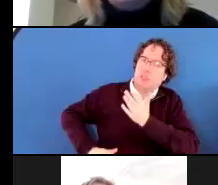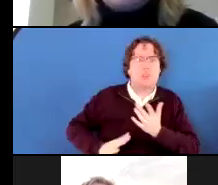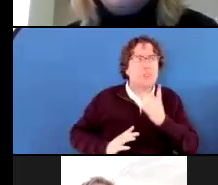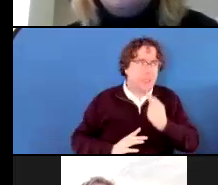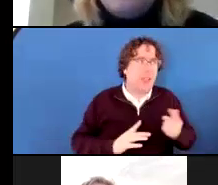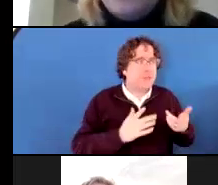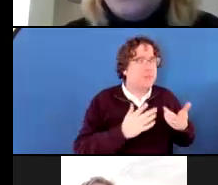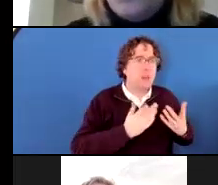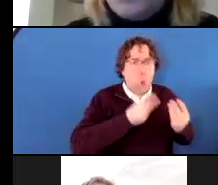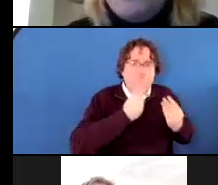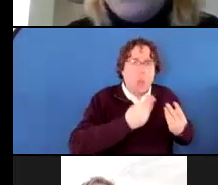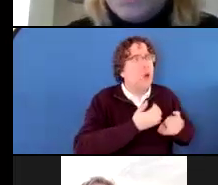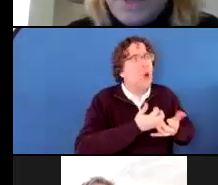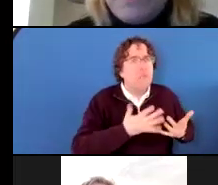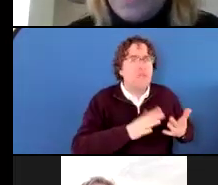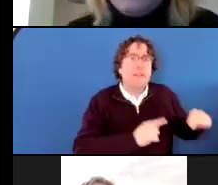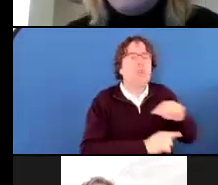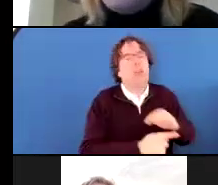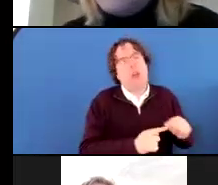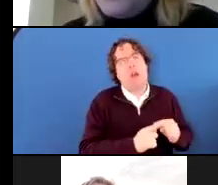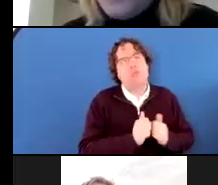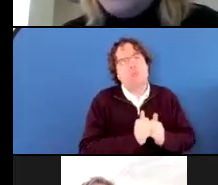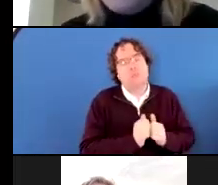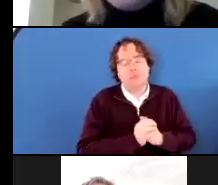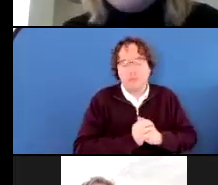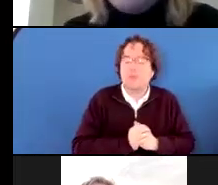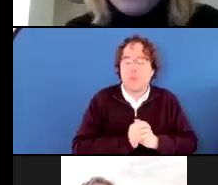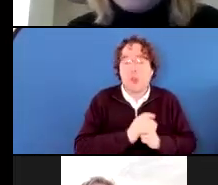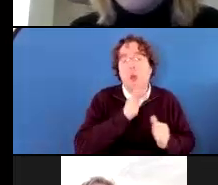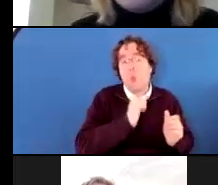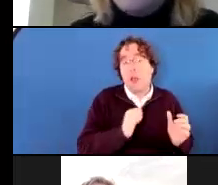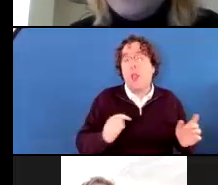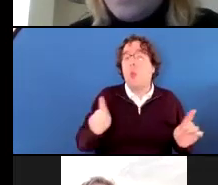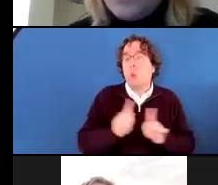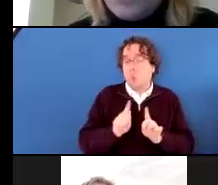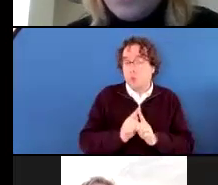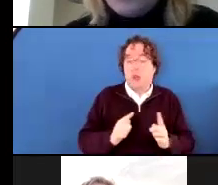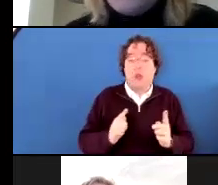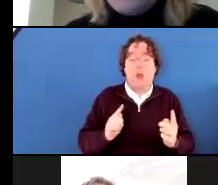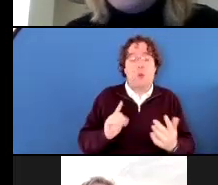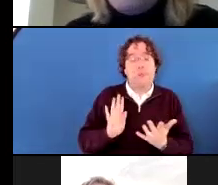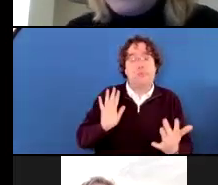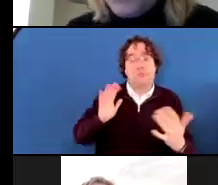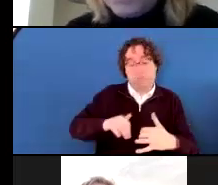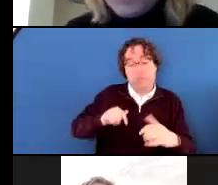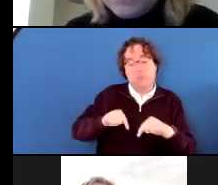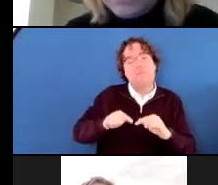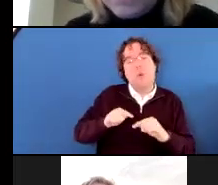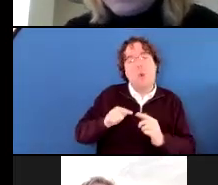fellows. You'll come together for a midpoint series of workshops, and these are scheduled for